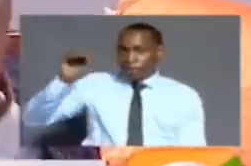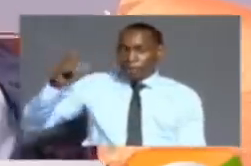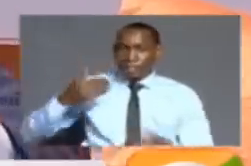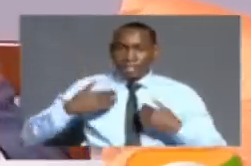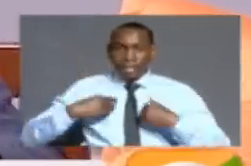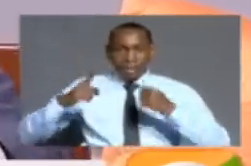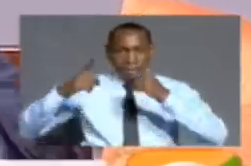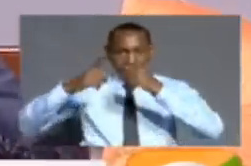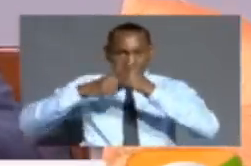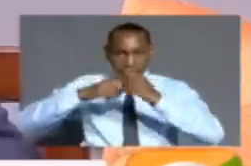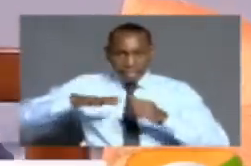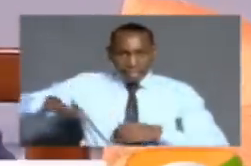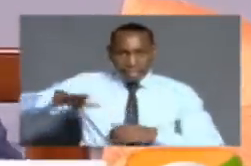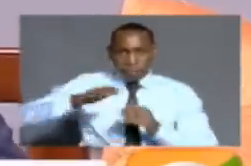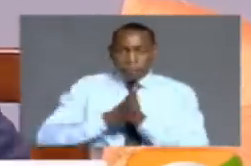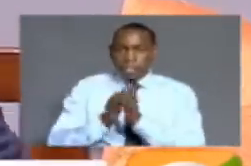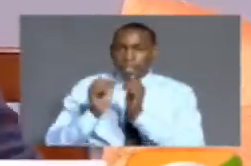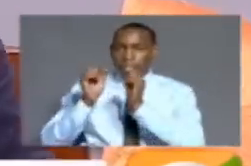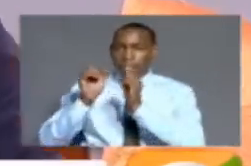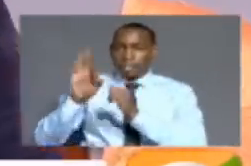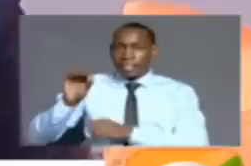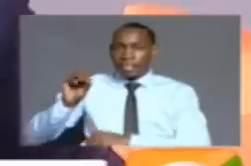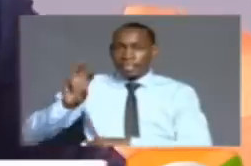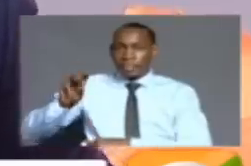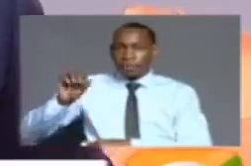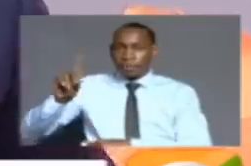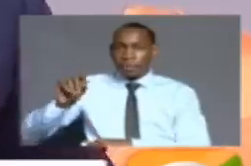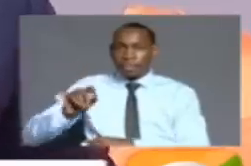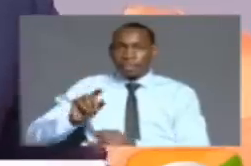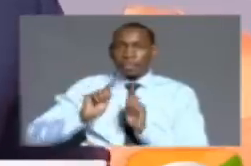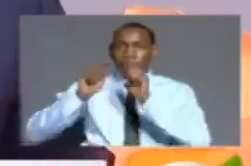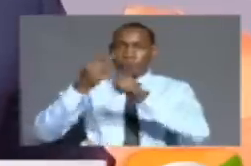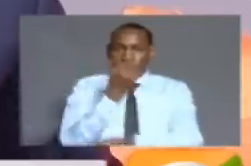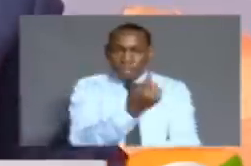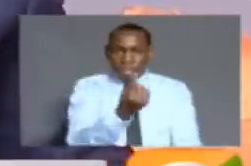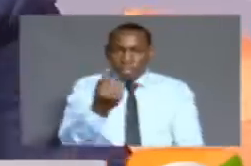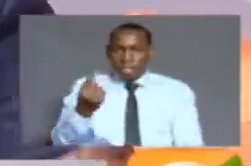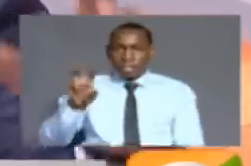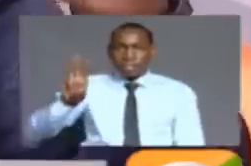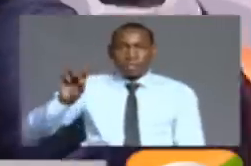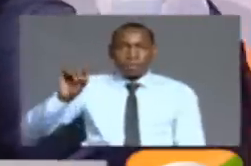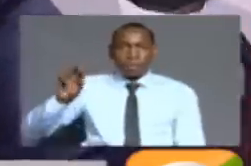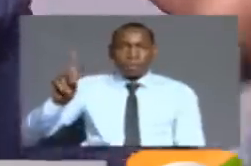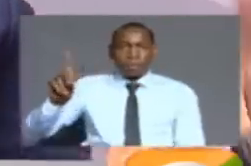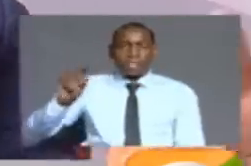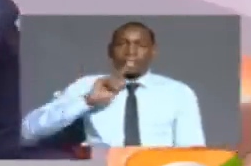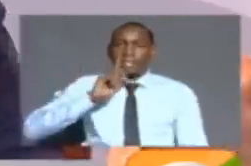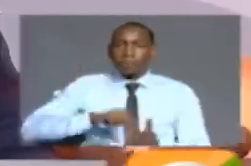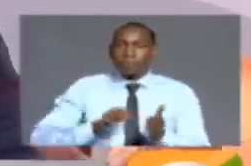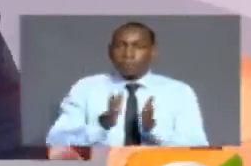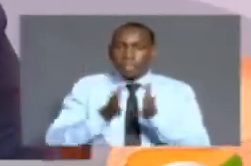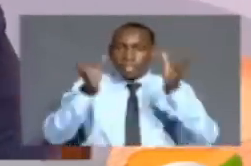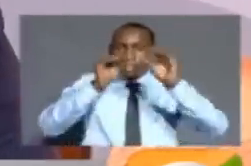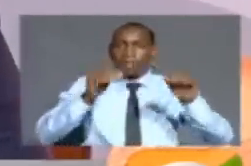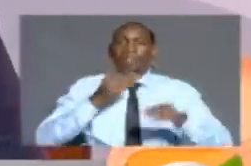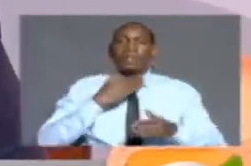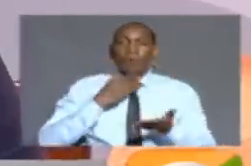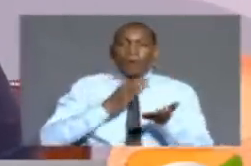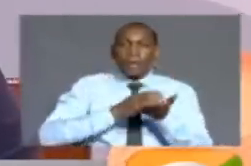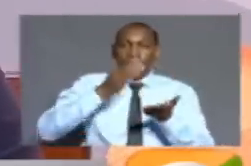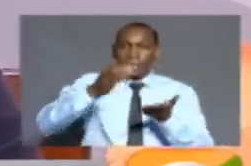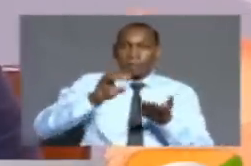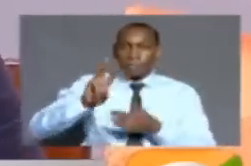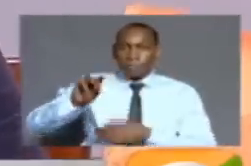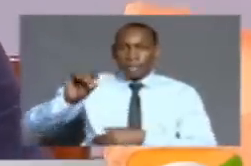6 constituencies and 30 wards, we will go to each of the 30 wards and say, with the budget, we want to give Ward